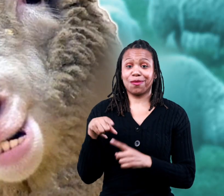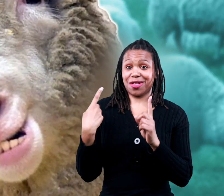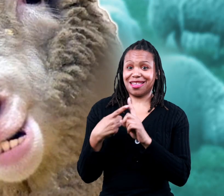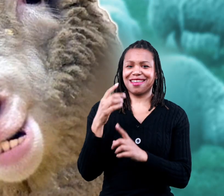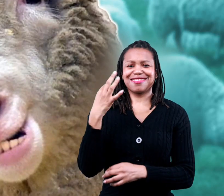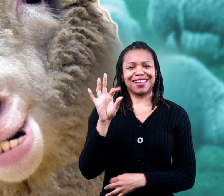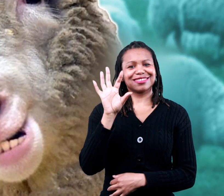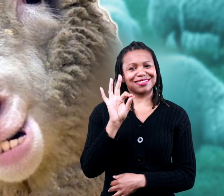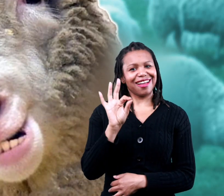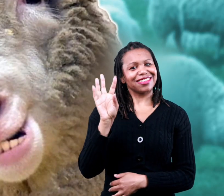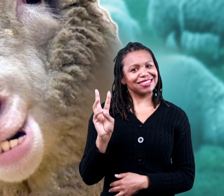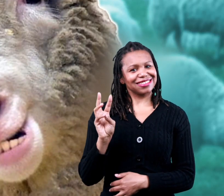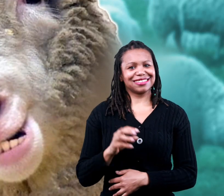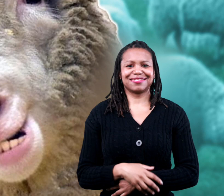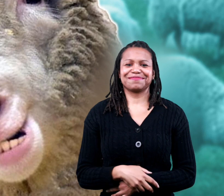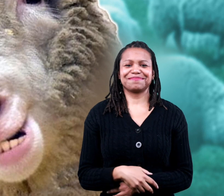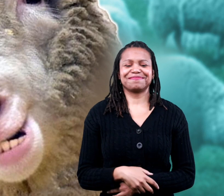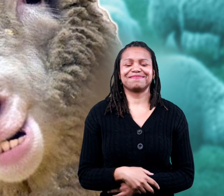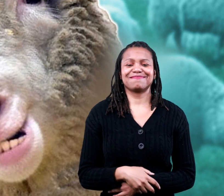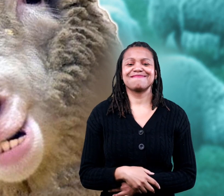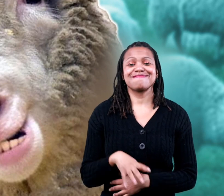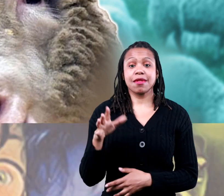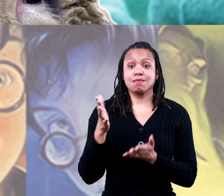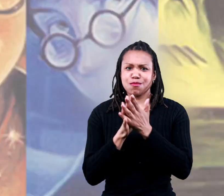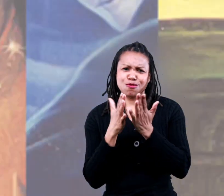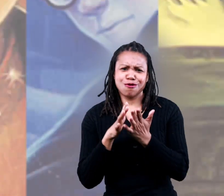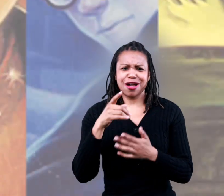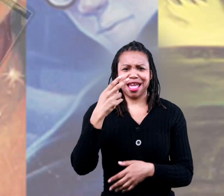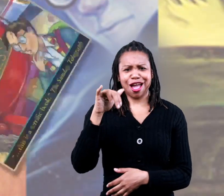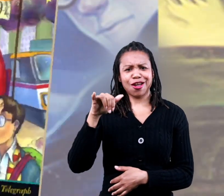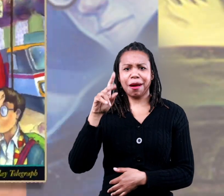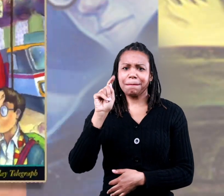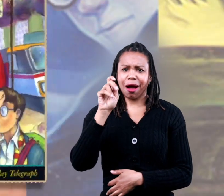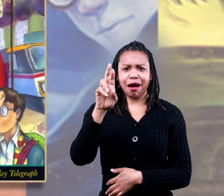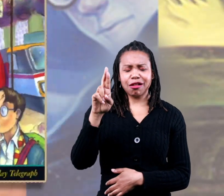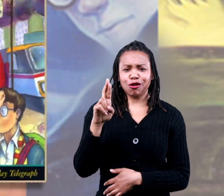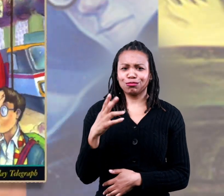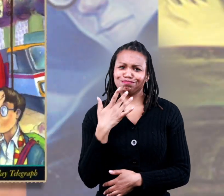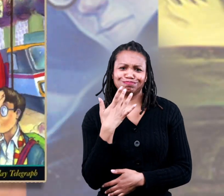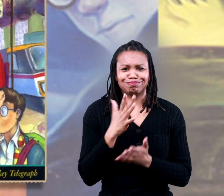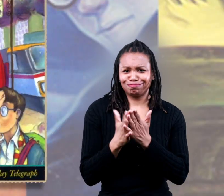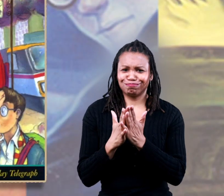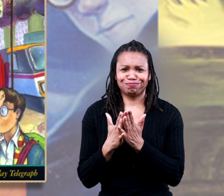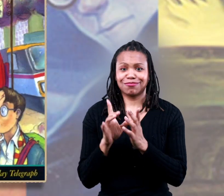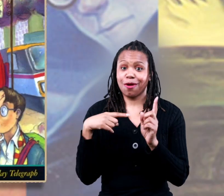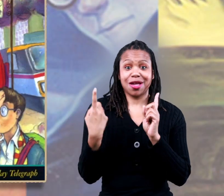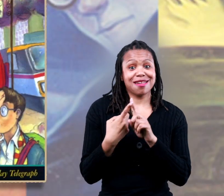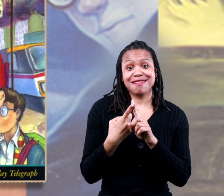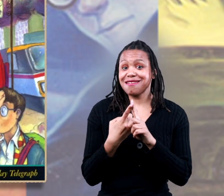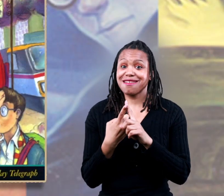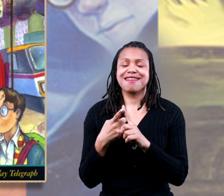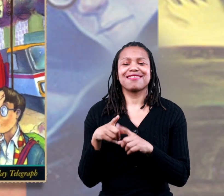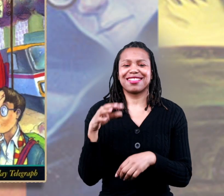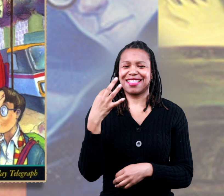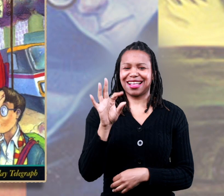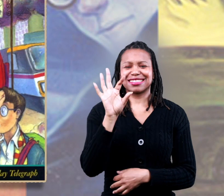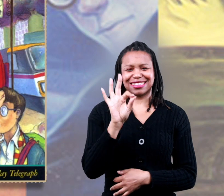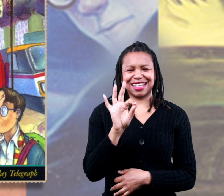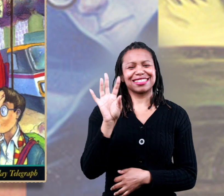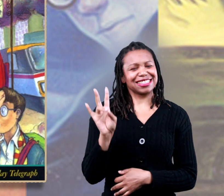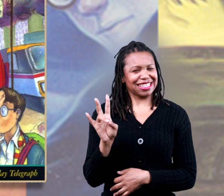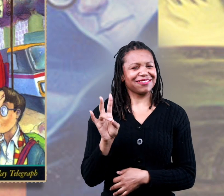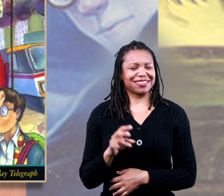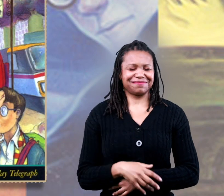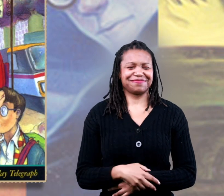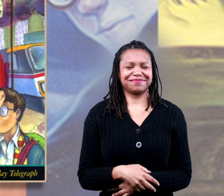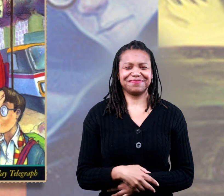named Dolly was born in 1996. Fans of the Harry Potter series might be interested to know that